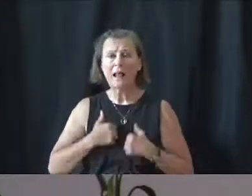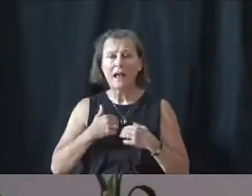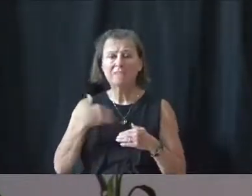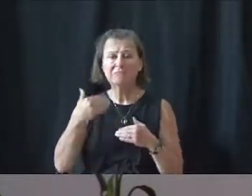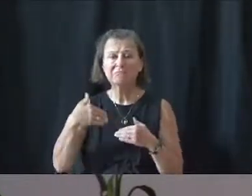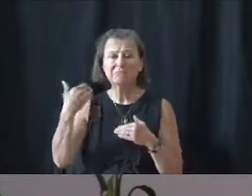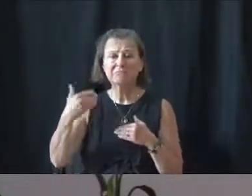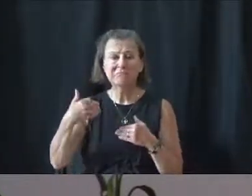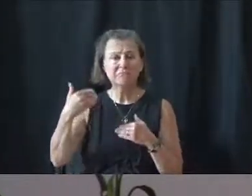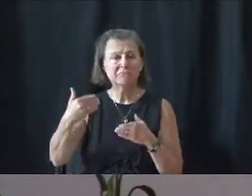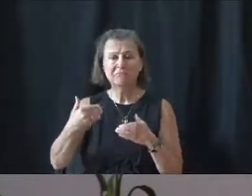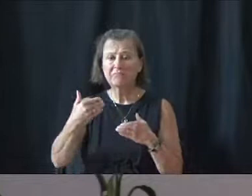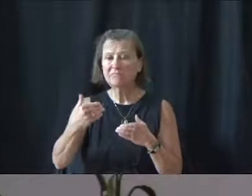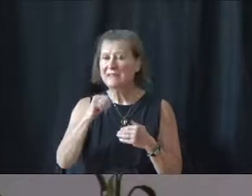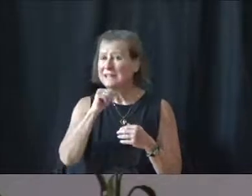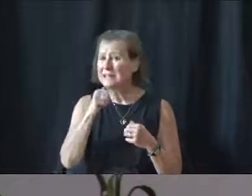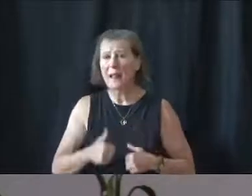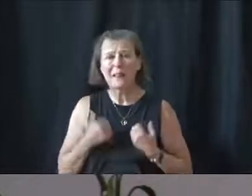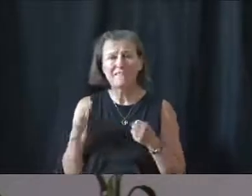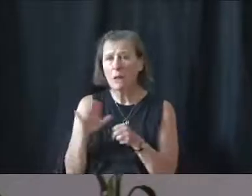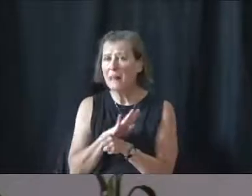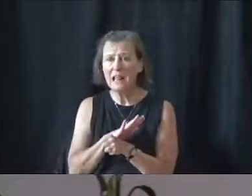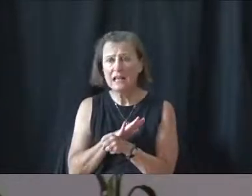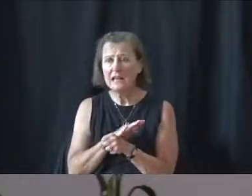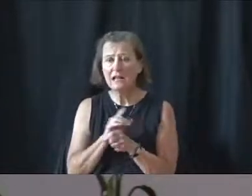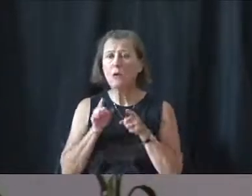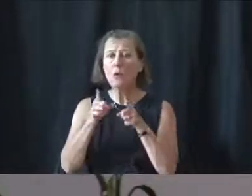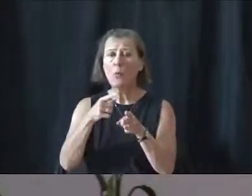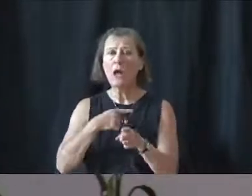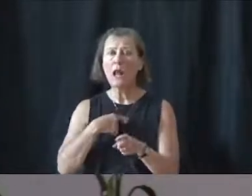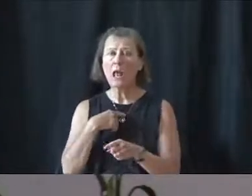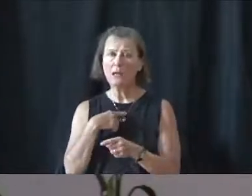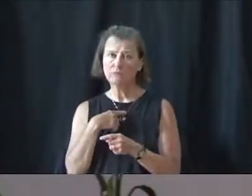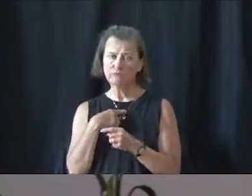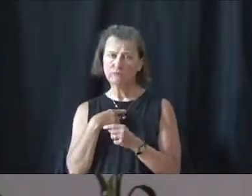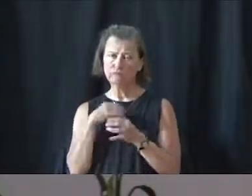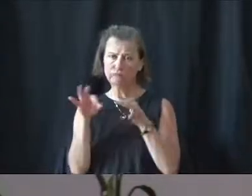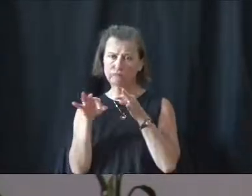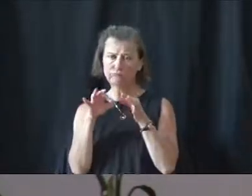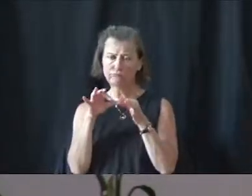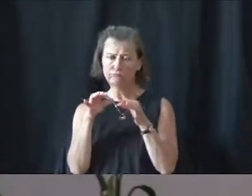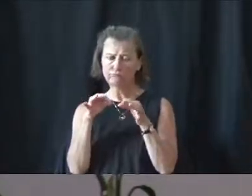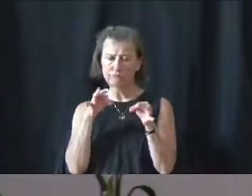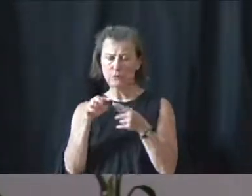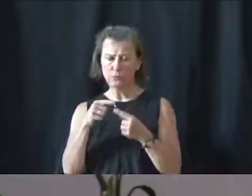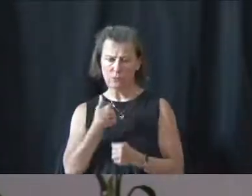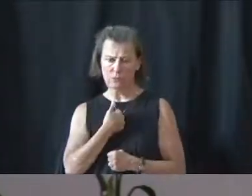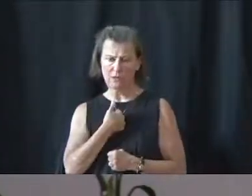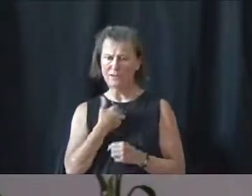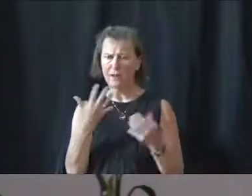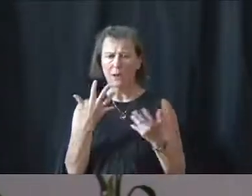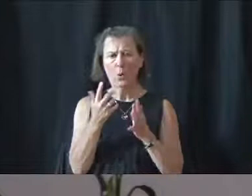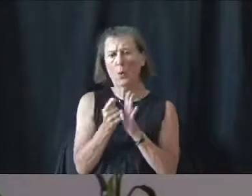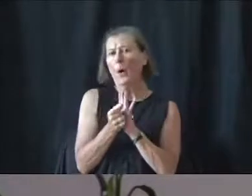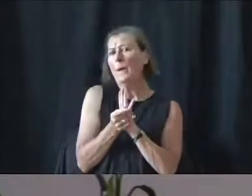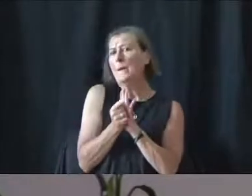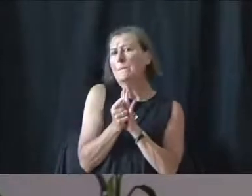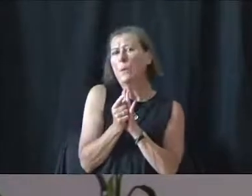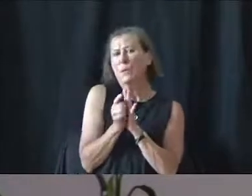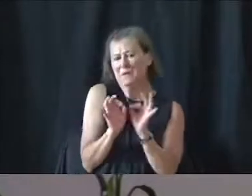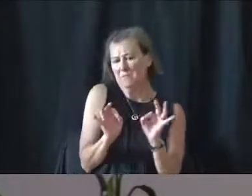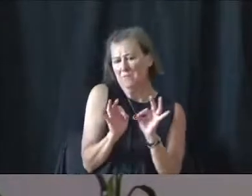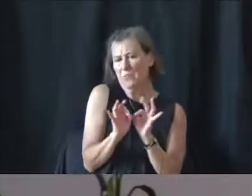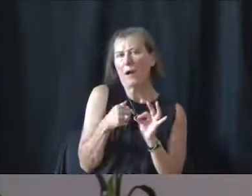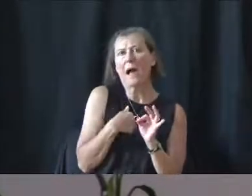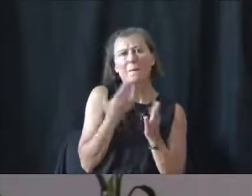incompletely lived, while I am telling myself, what does the moment matter when I am here for eternity? I